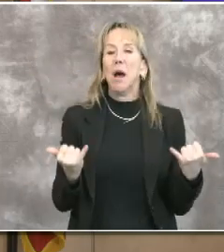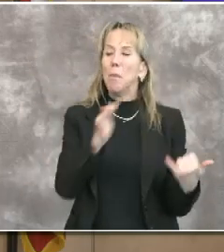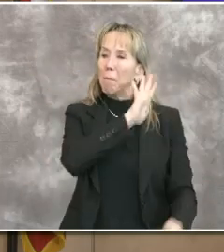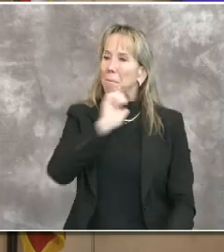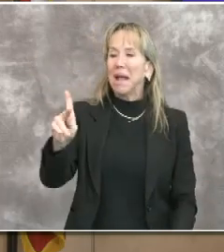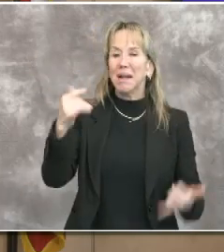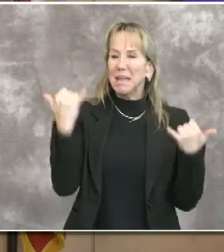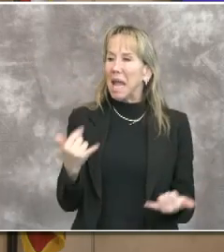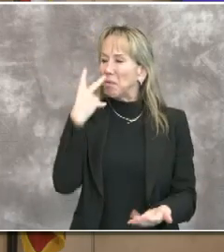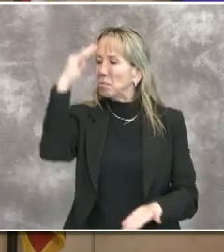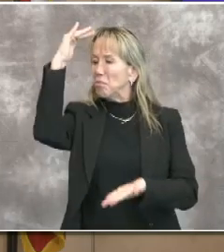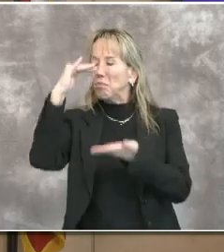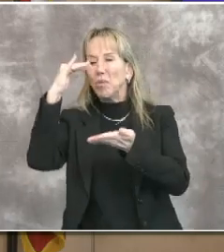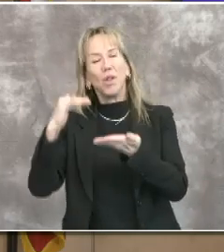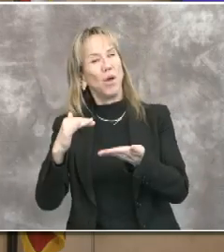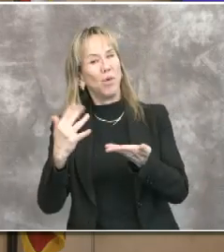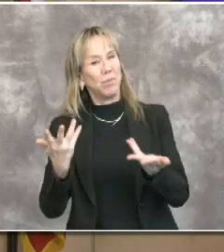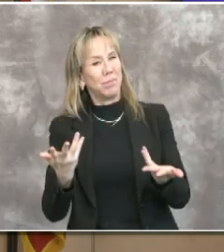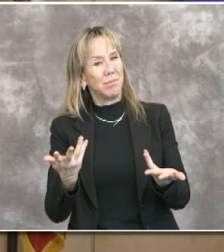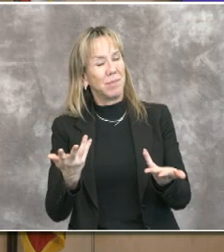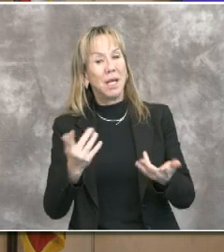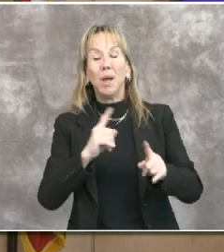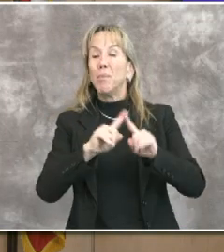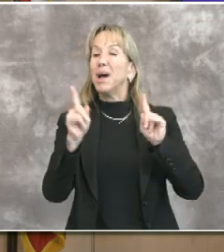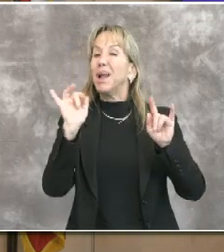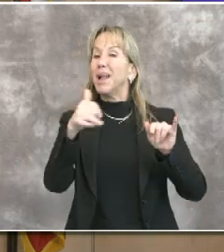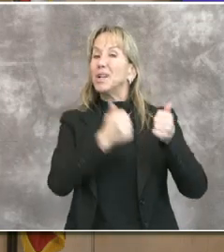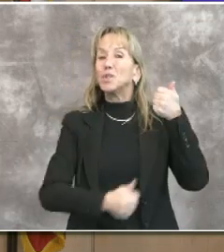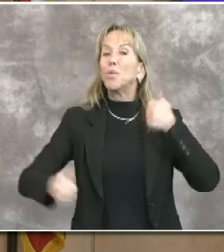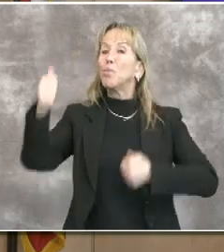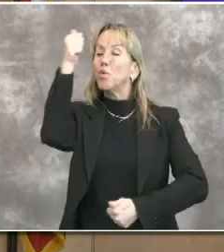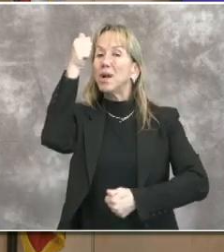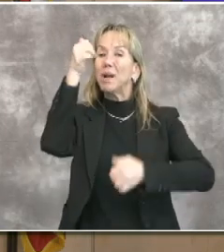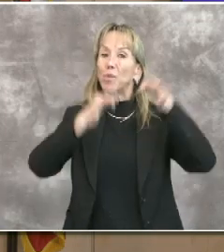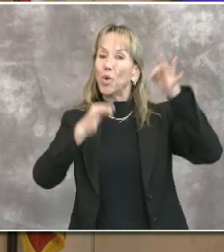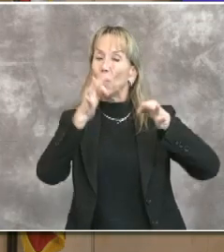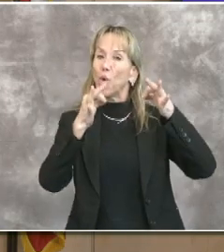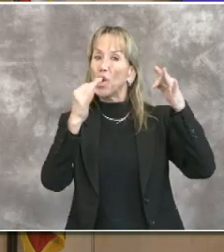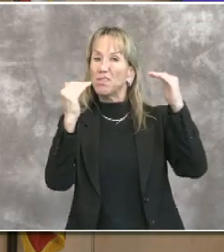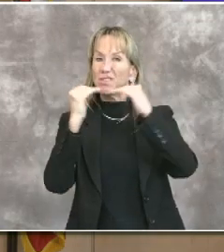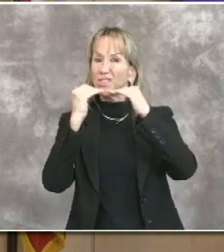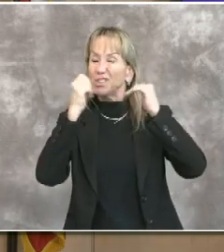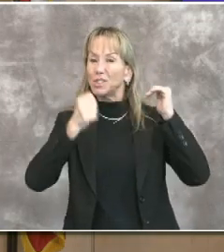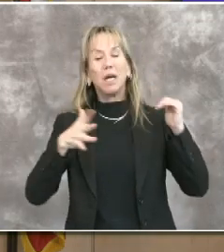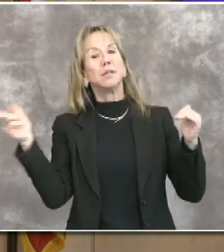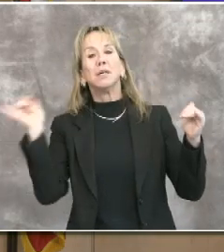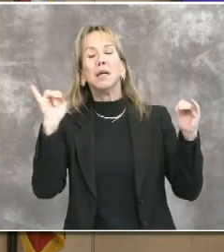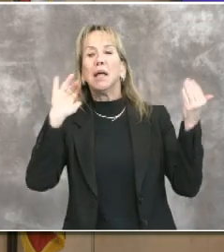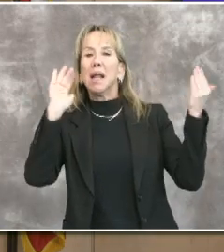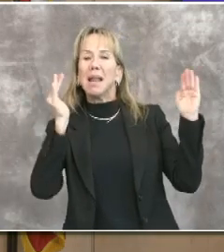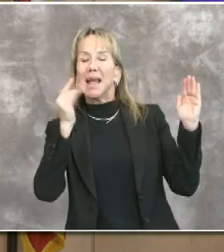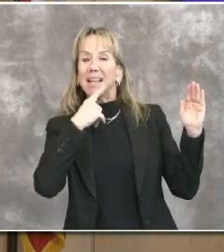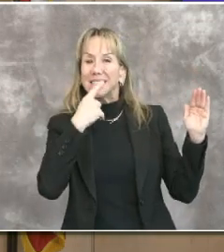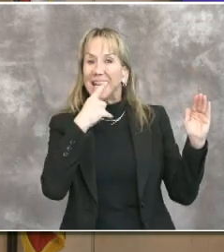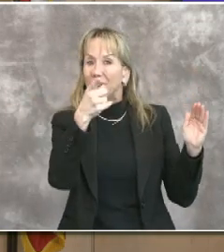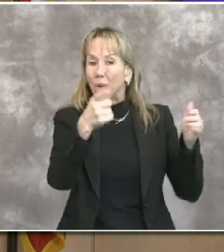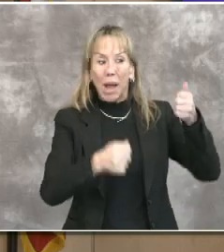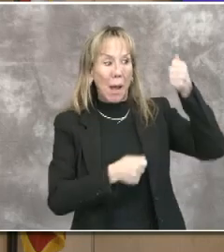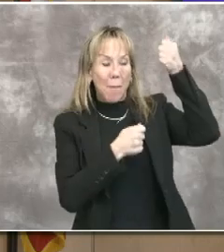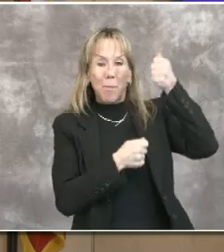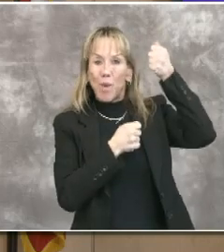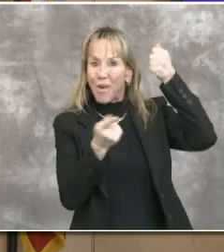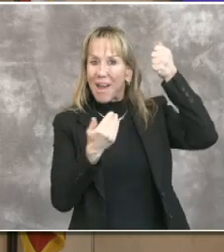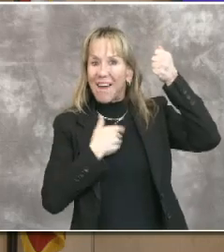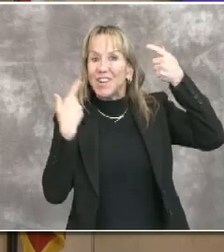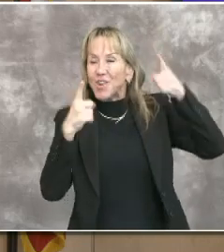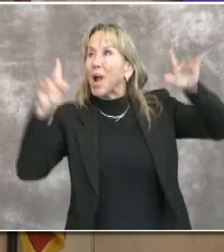low. But to paraphrase an analogy from a Supreme Court justice, that would be like throwing away your umbrella in the middle of a rainstorm